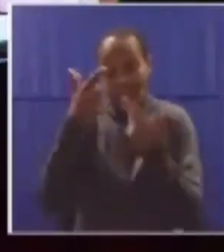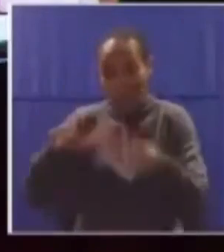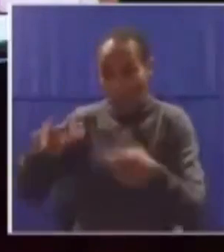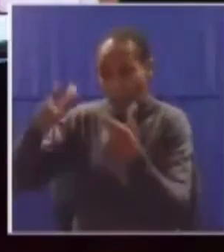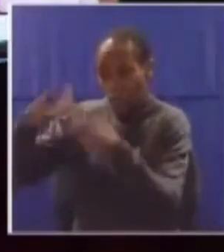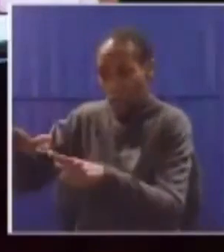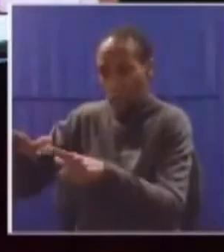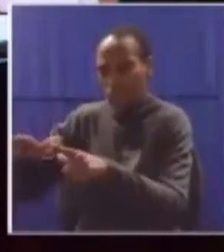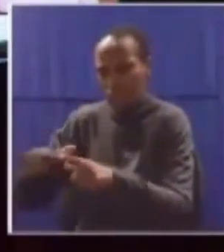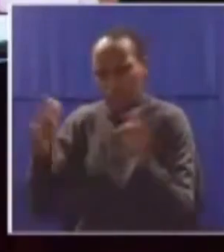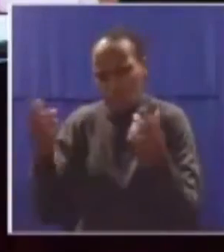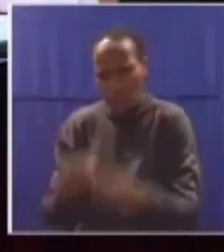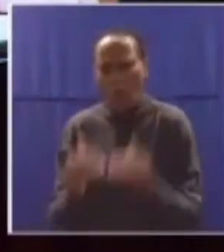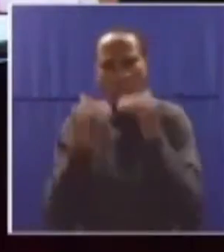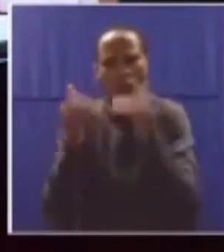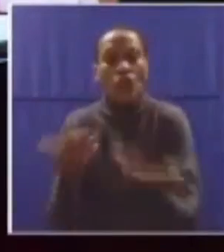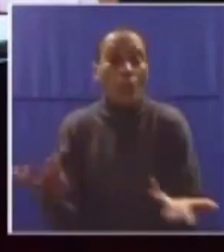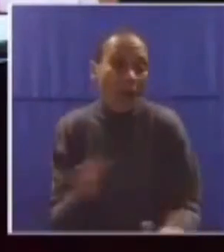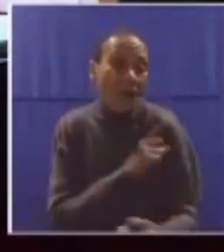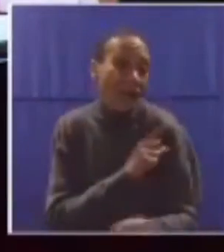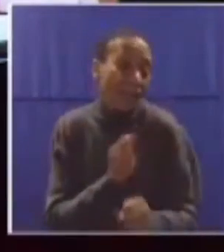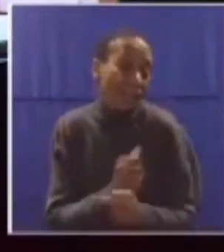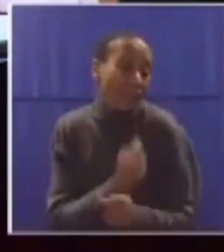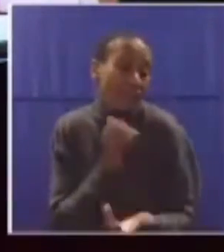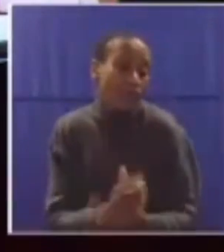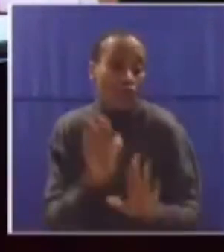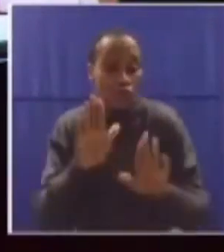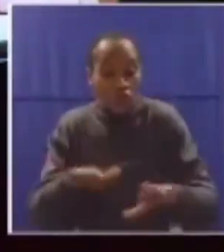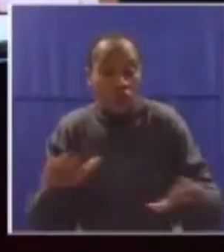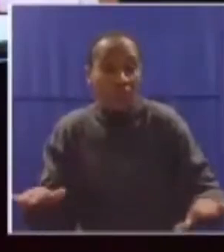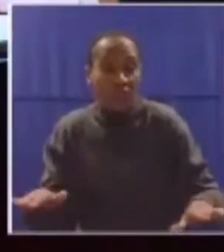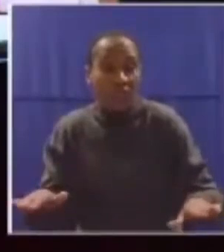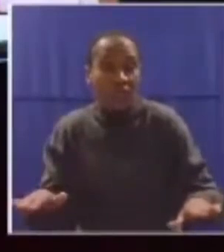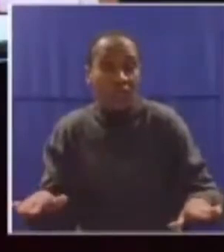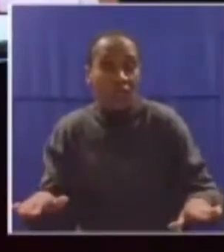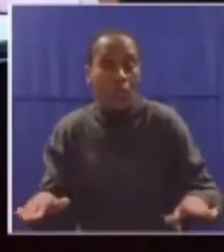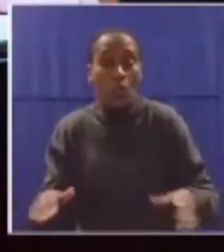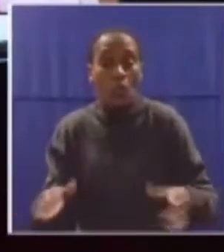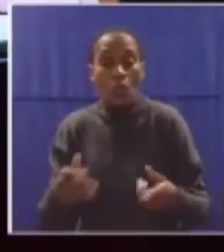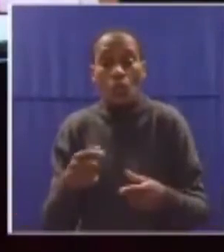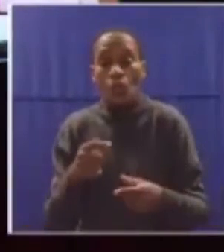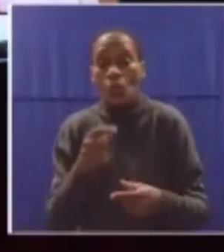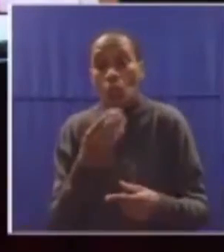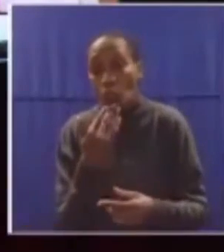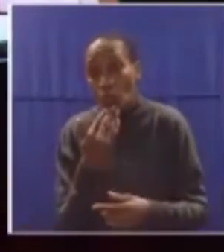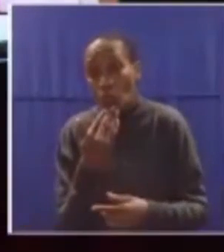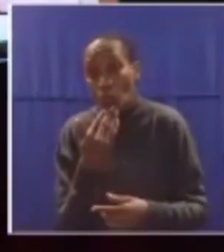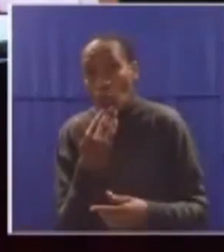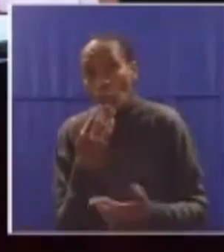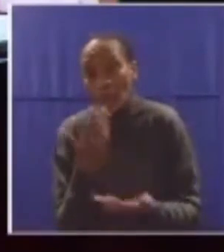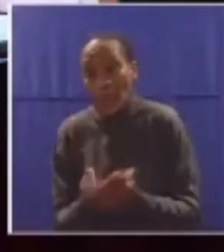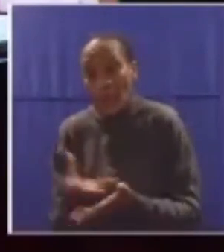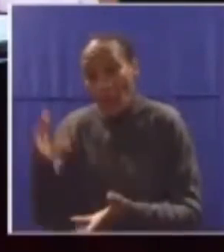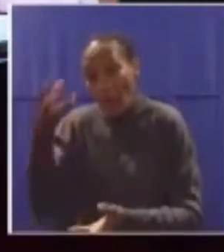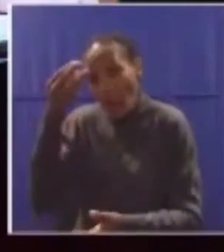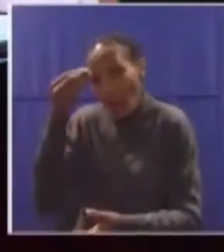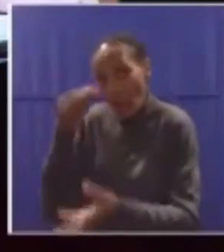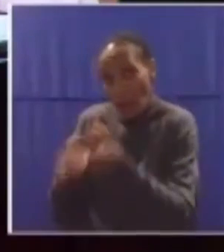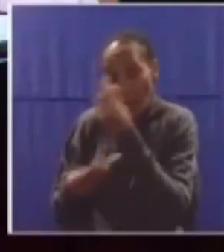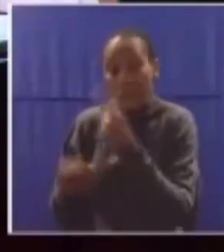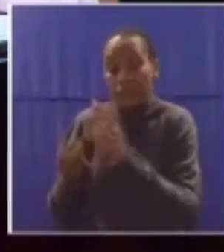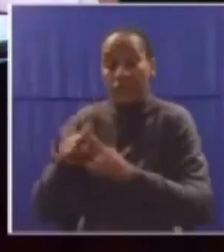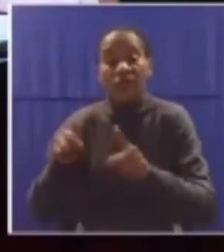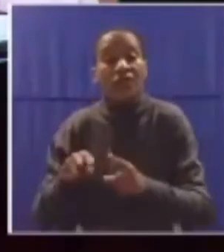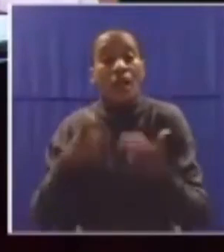make sure that the majority of learners who are not studying in African languages are being taught in their